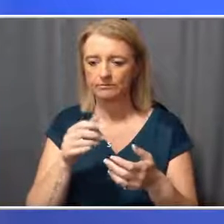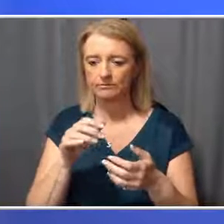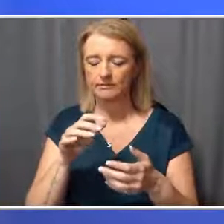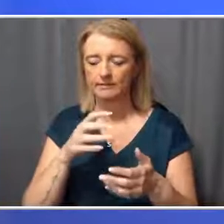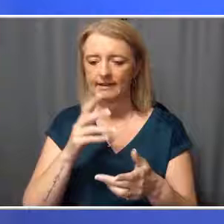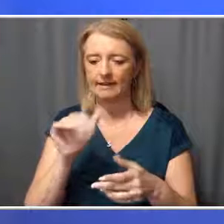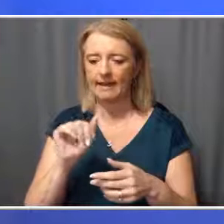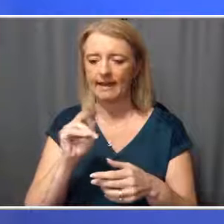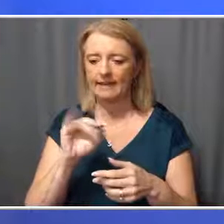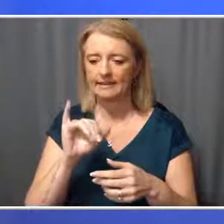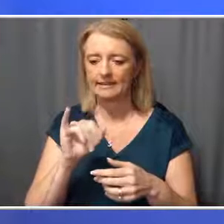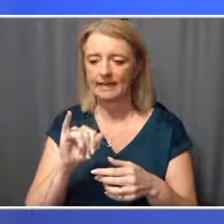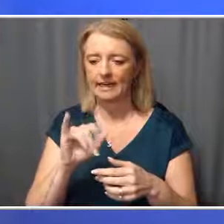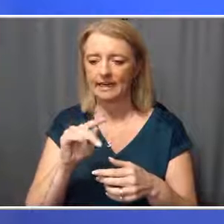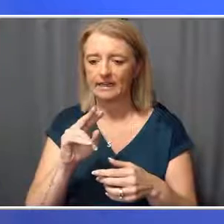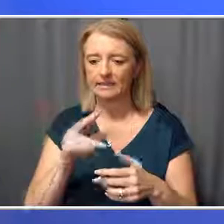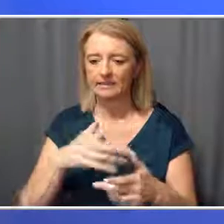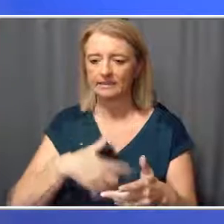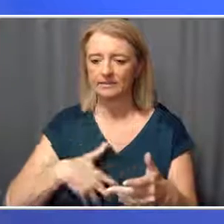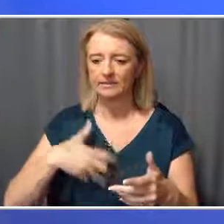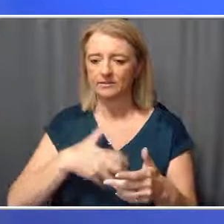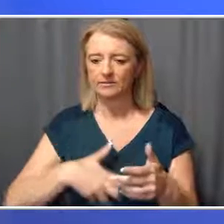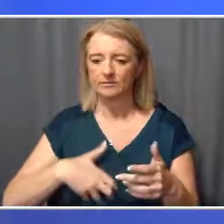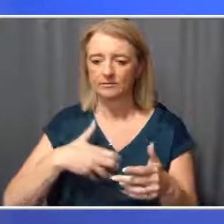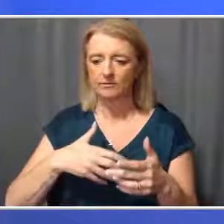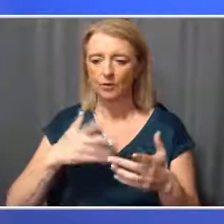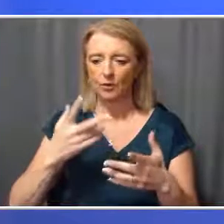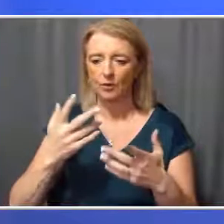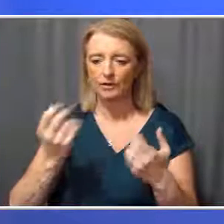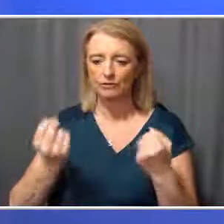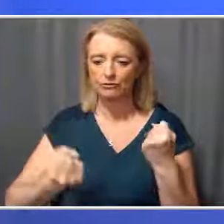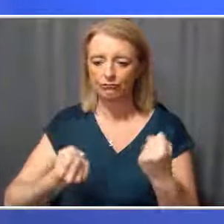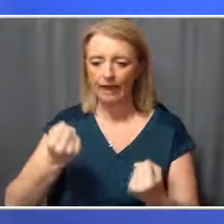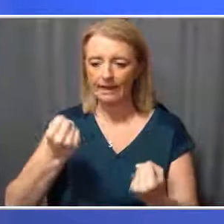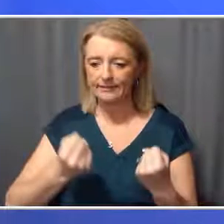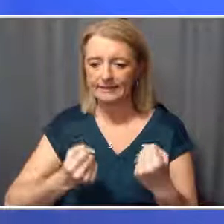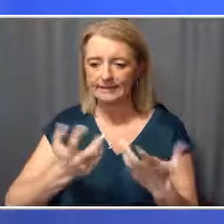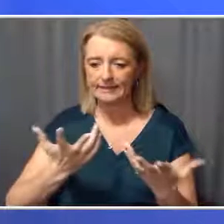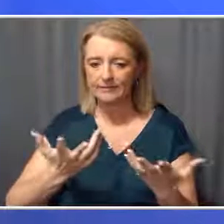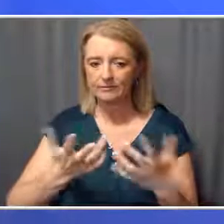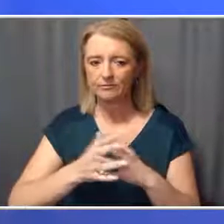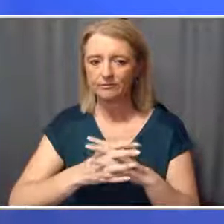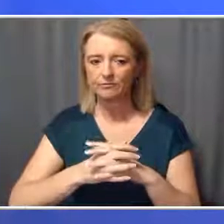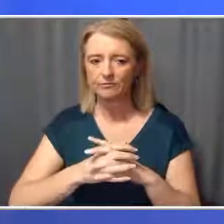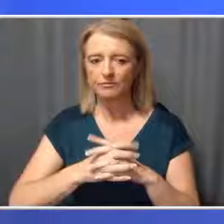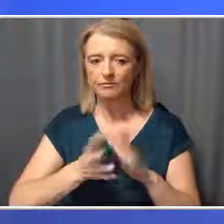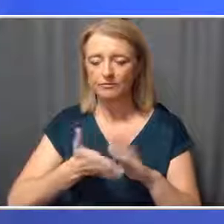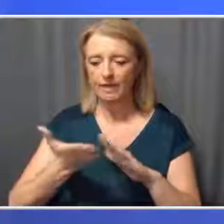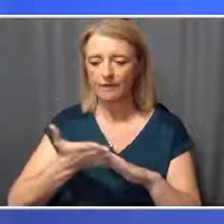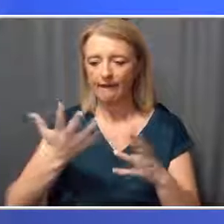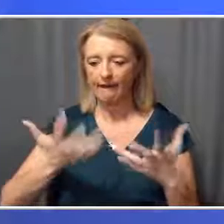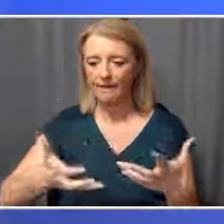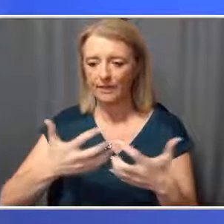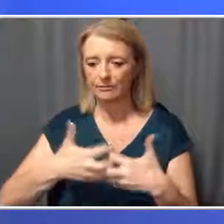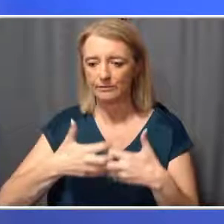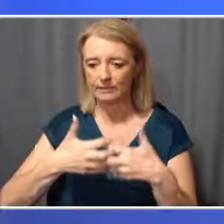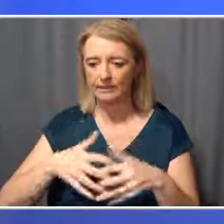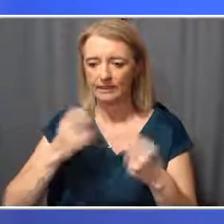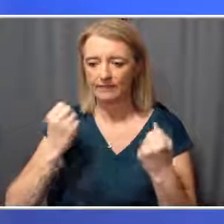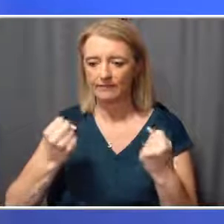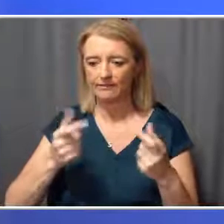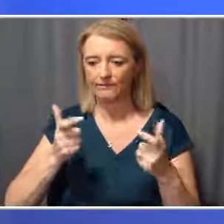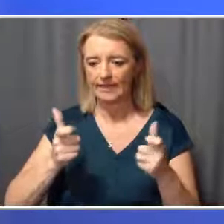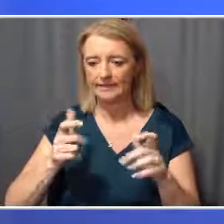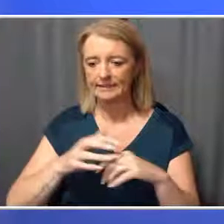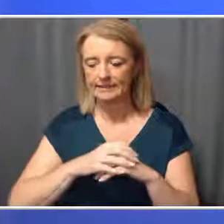And it's a little frightening. Like once it gets to that point of, you know, I can't do the things I need to do to live, like drive a car. That's not